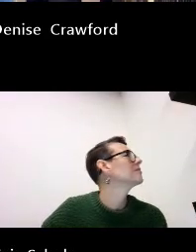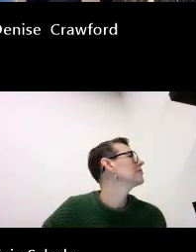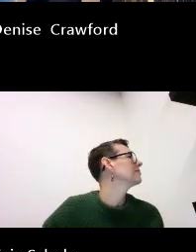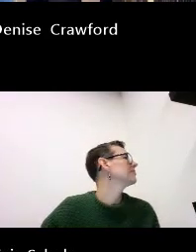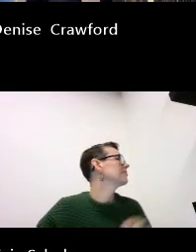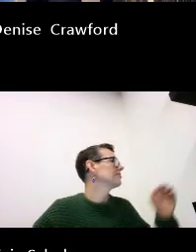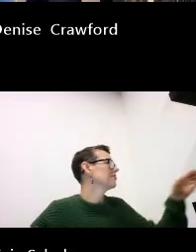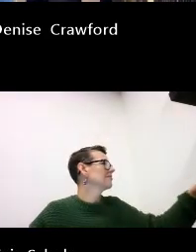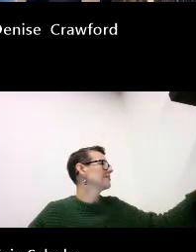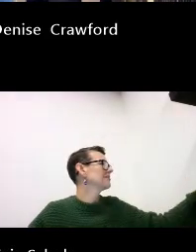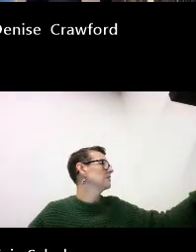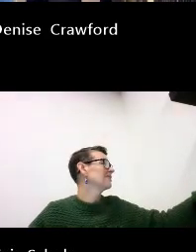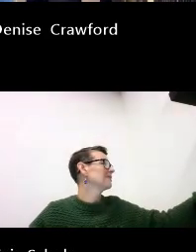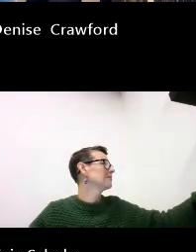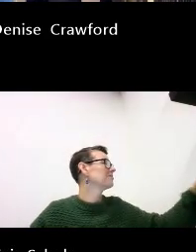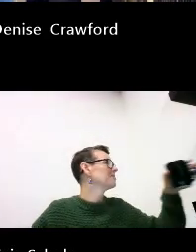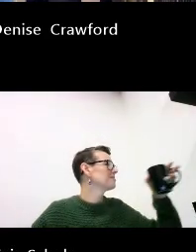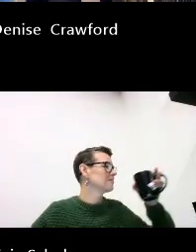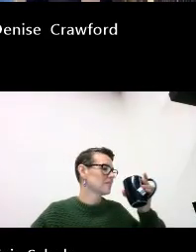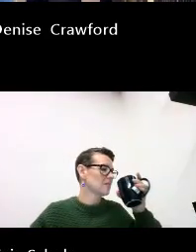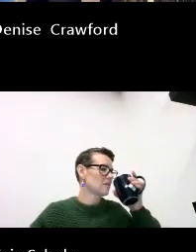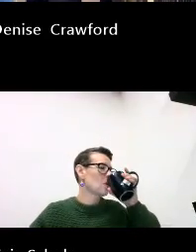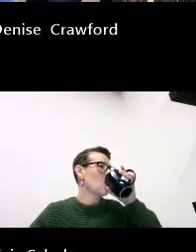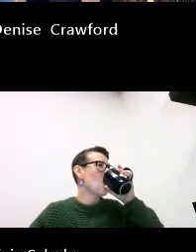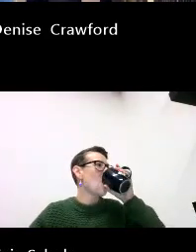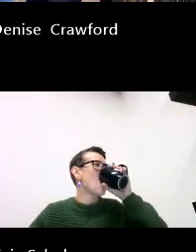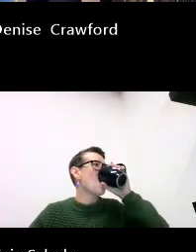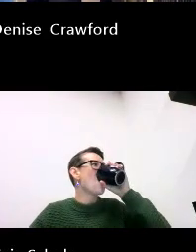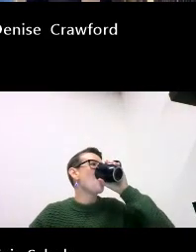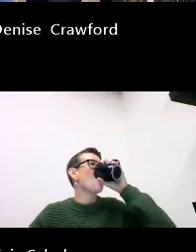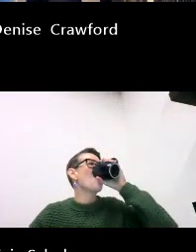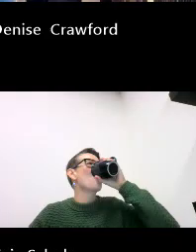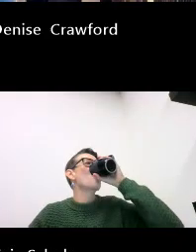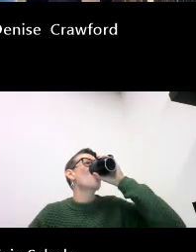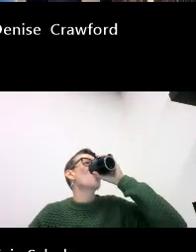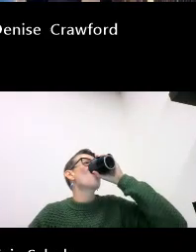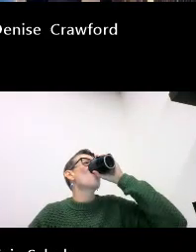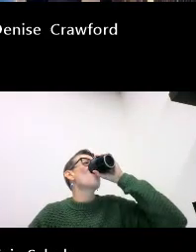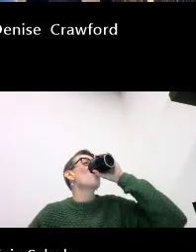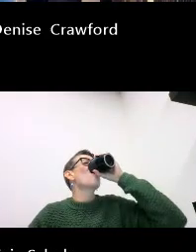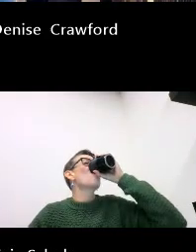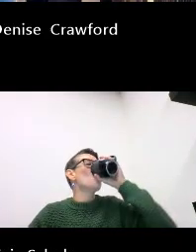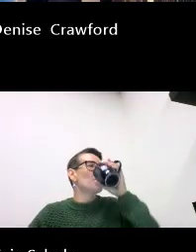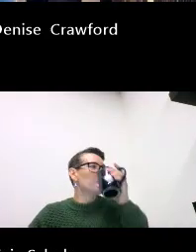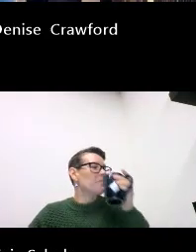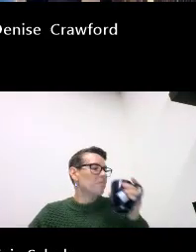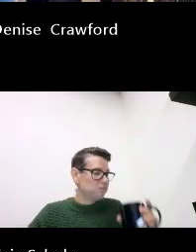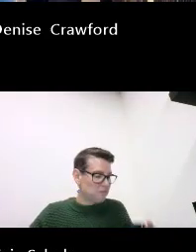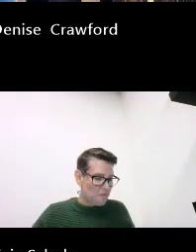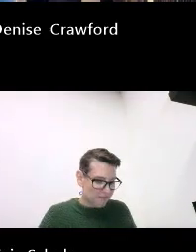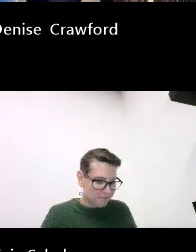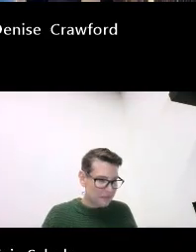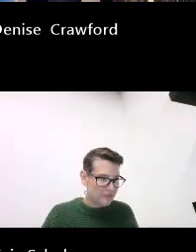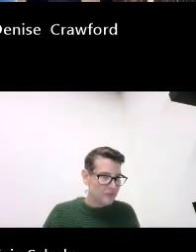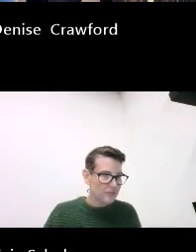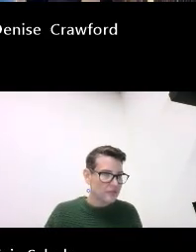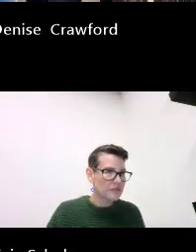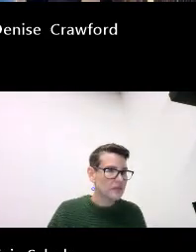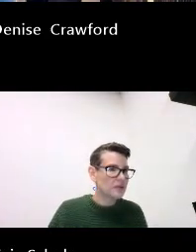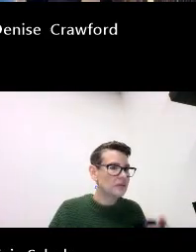it to the ACC REBAs, plans, and then other entities, and then it trickles down to the